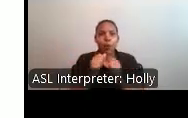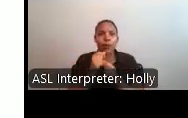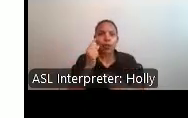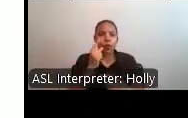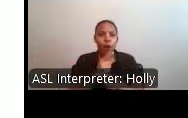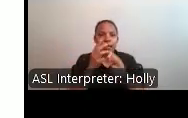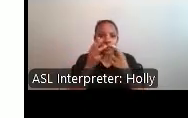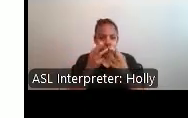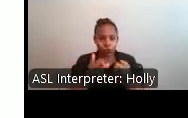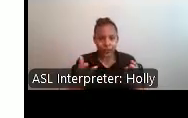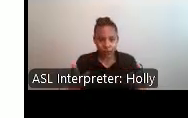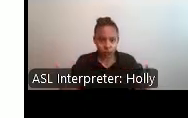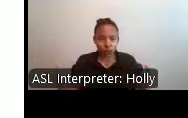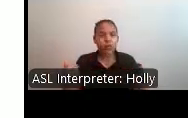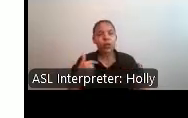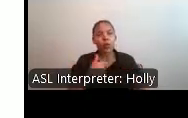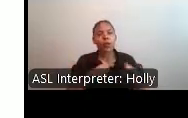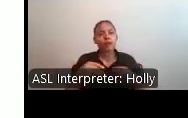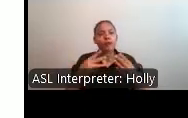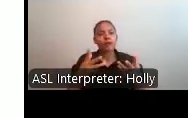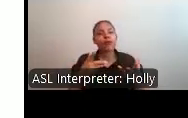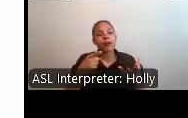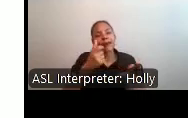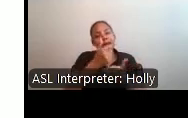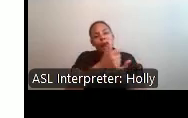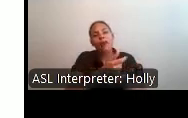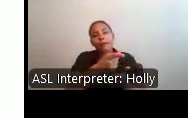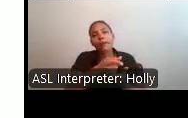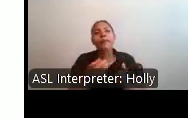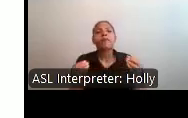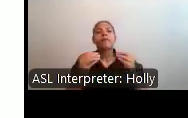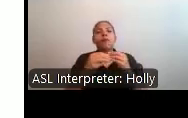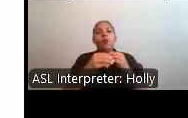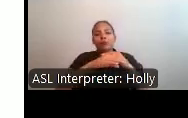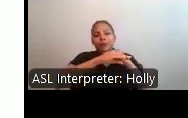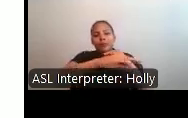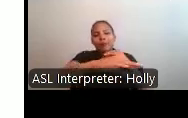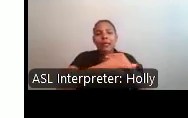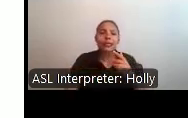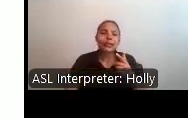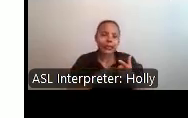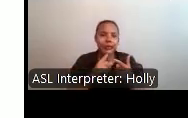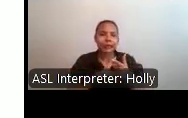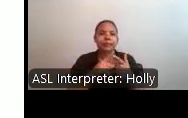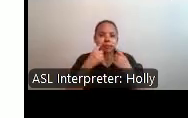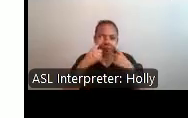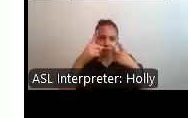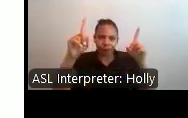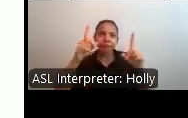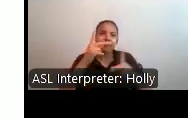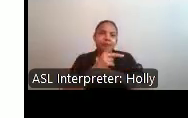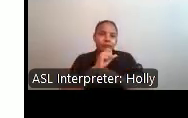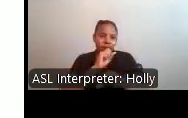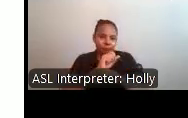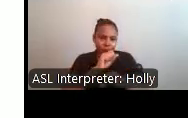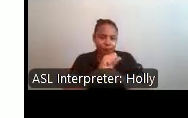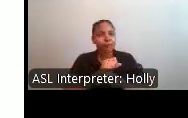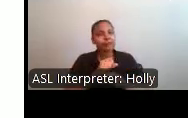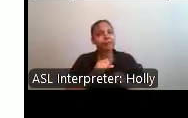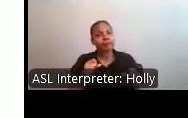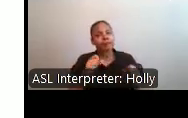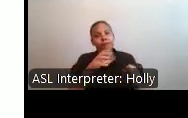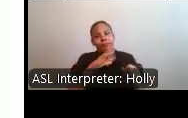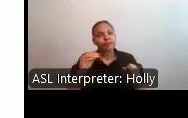and employment. Up next, you'll hear from Lindsay and David, who are applying these strategies on the ground, working